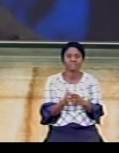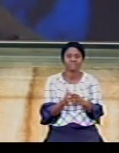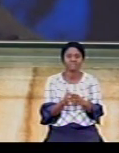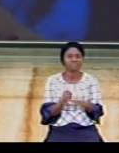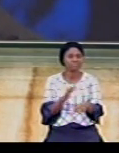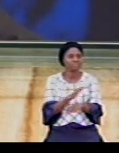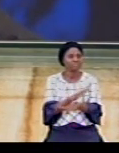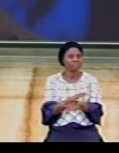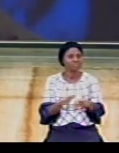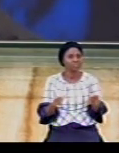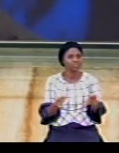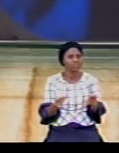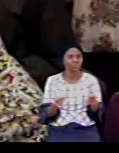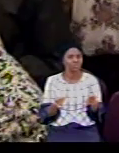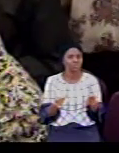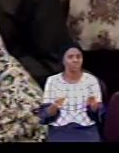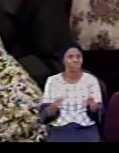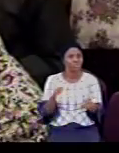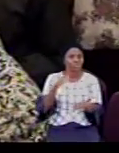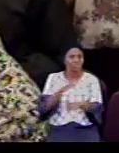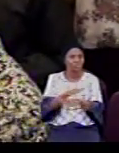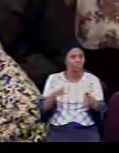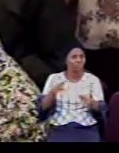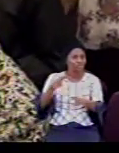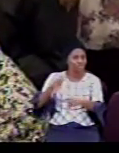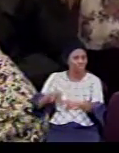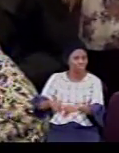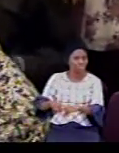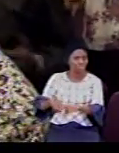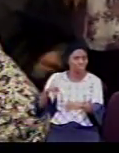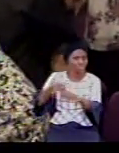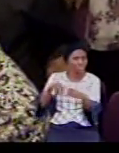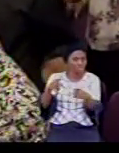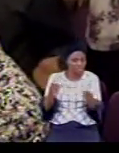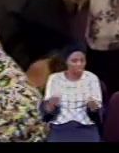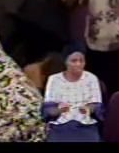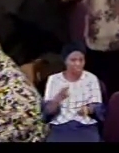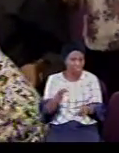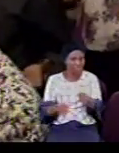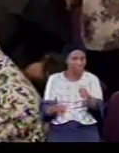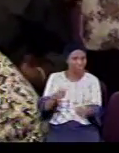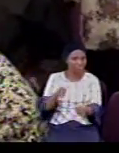Don't sit in the premises of doubt.